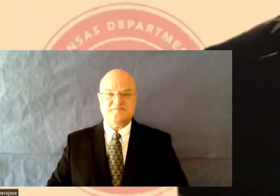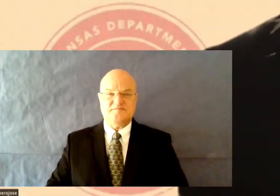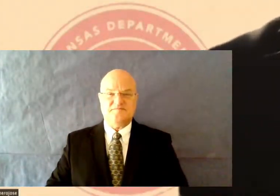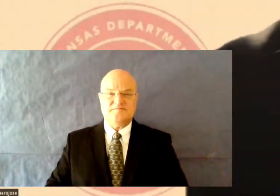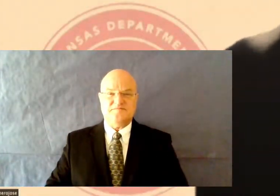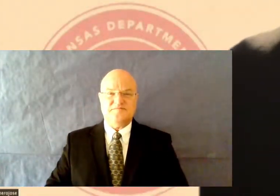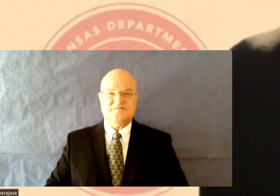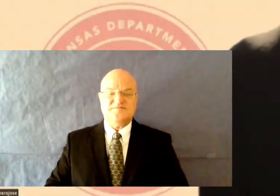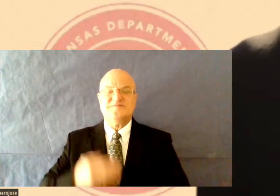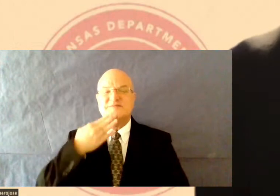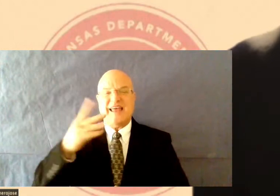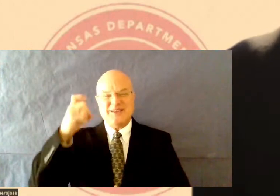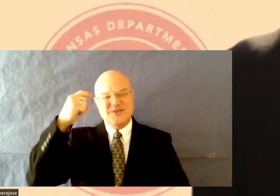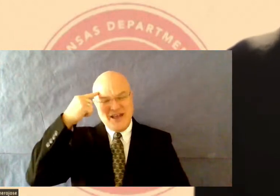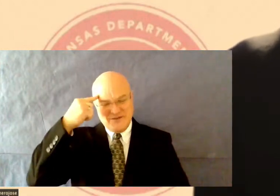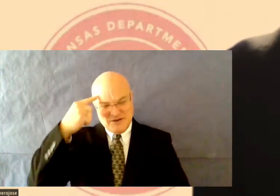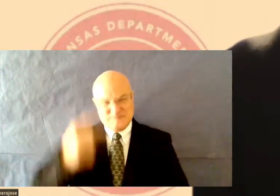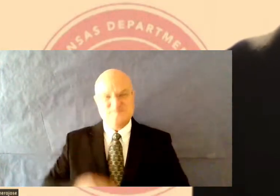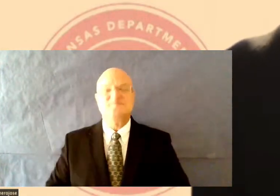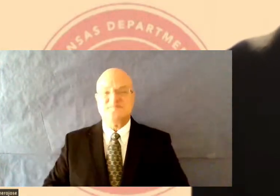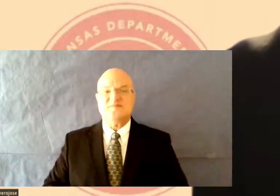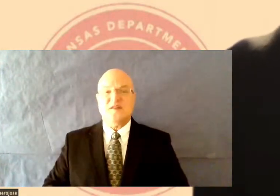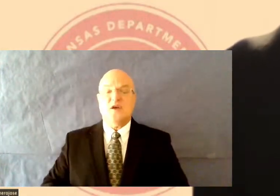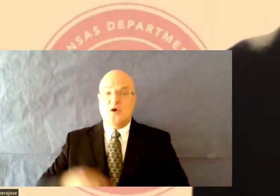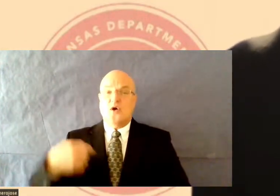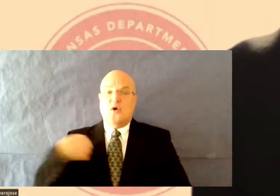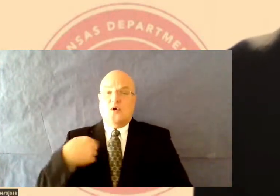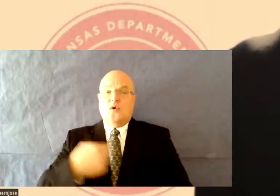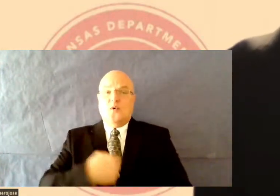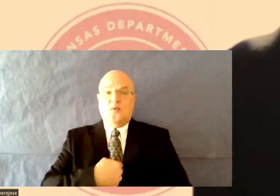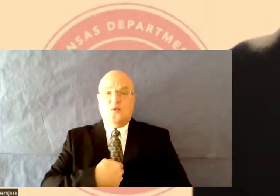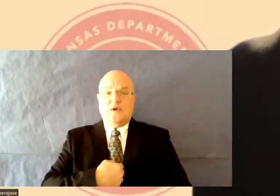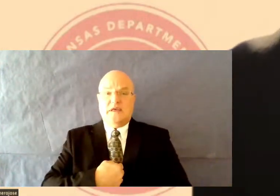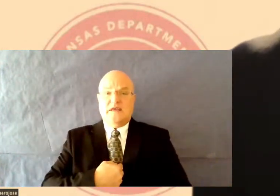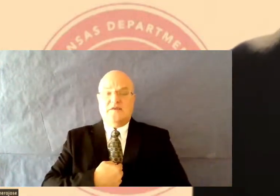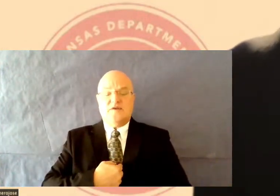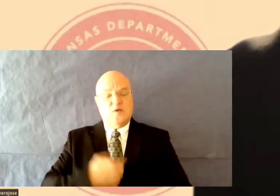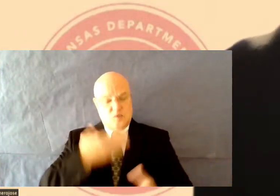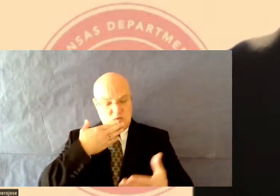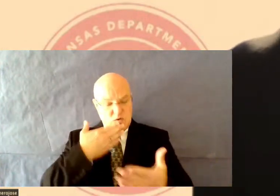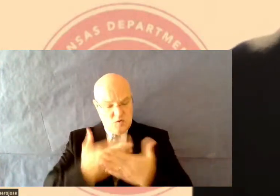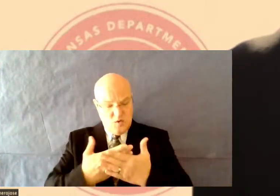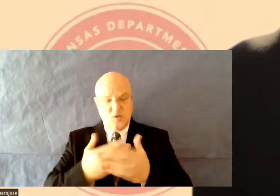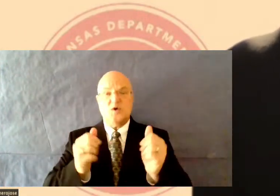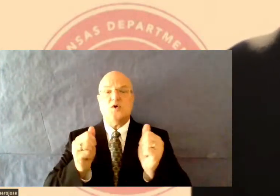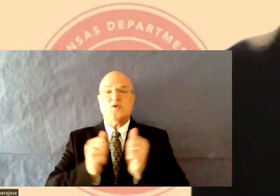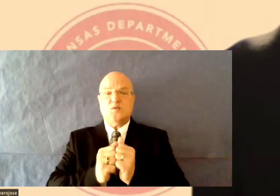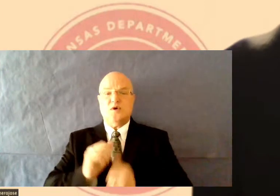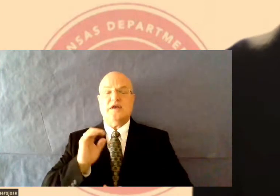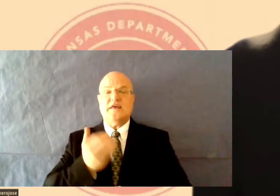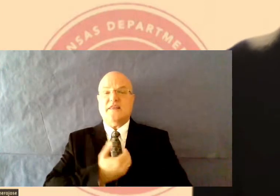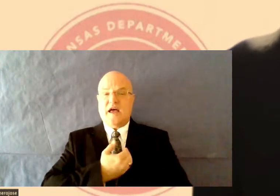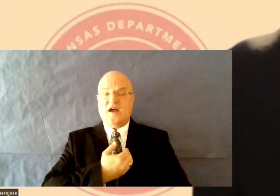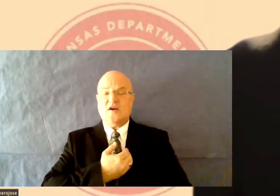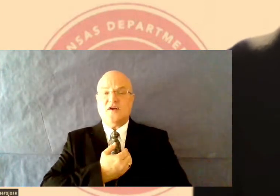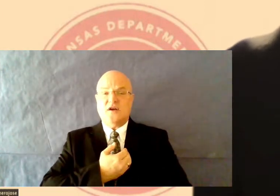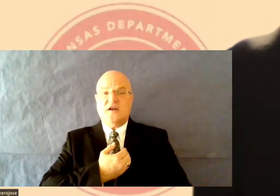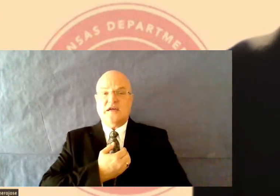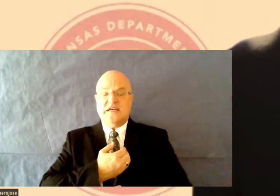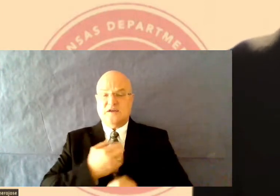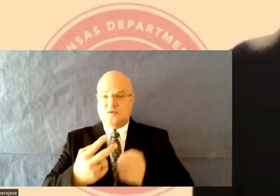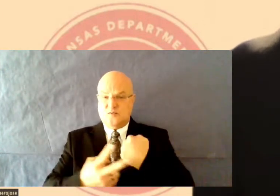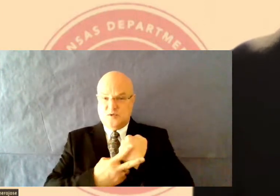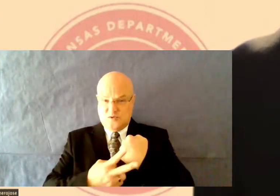Thank you, Governor. We've done very well with regard to our bed reserve. The cases have gone